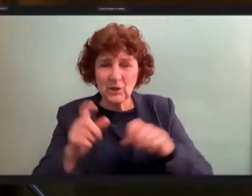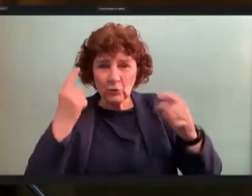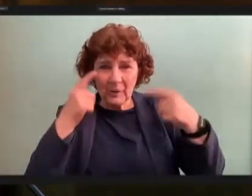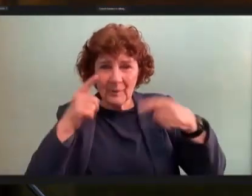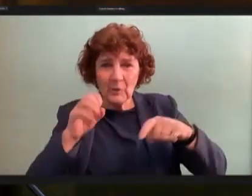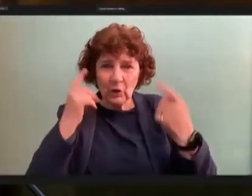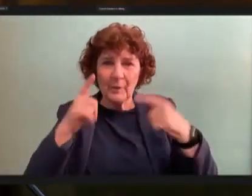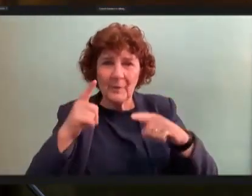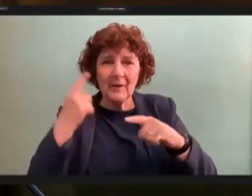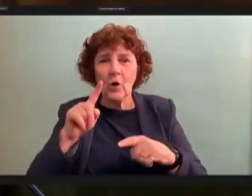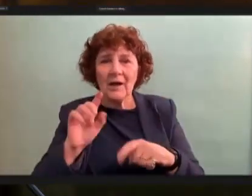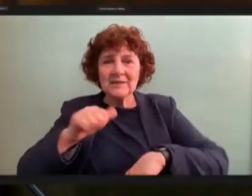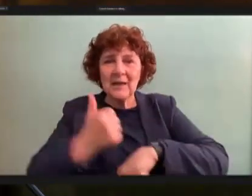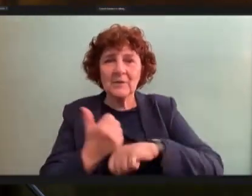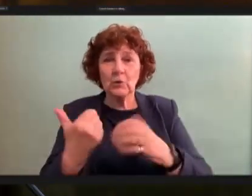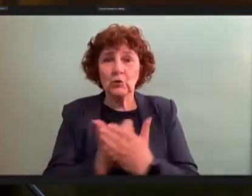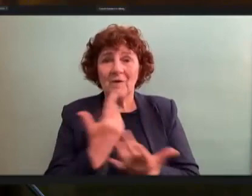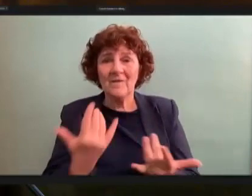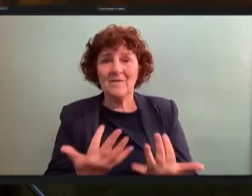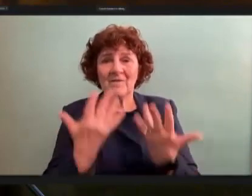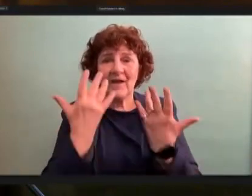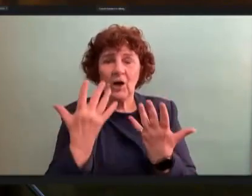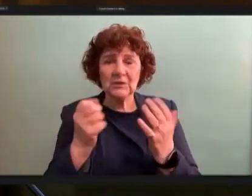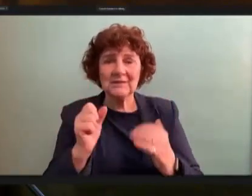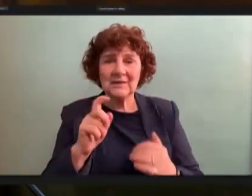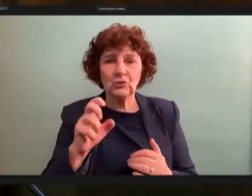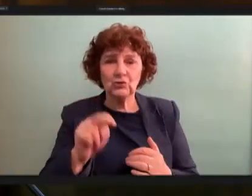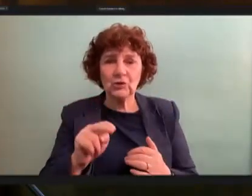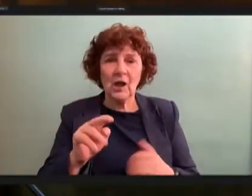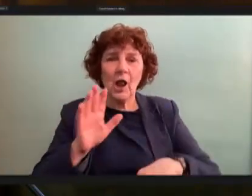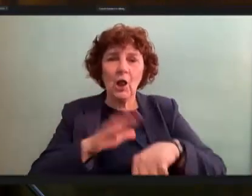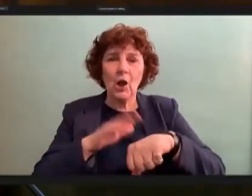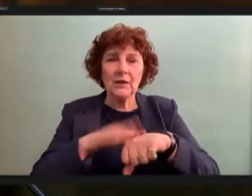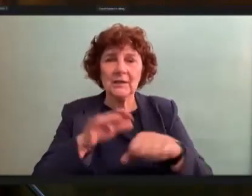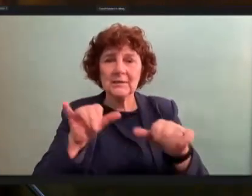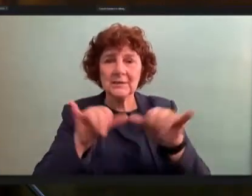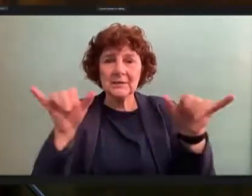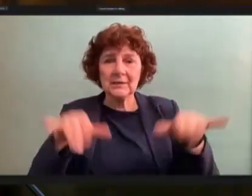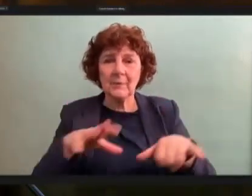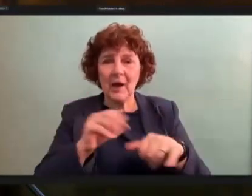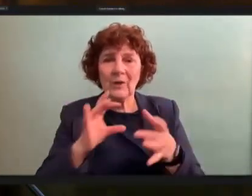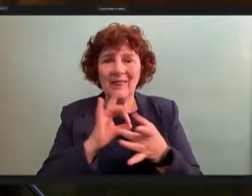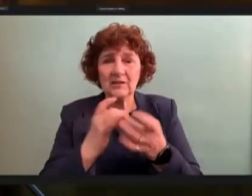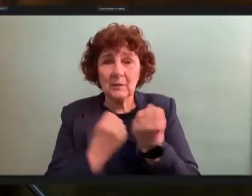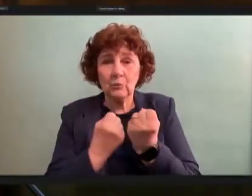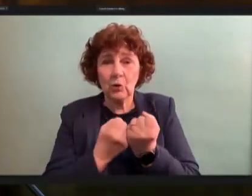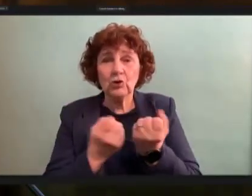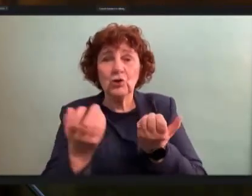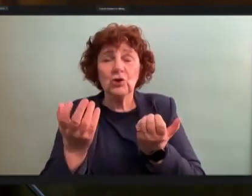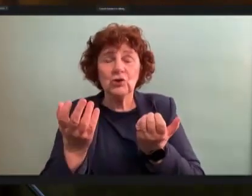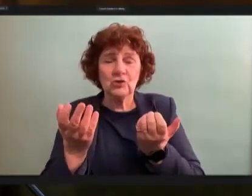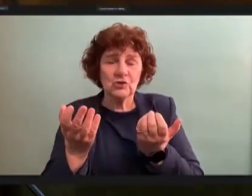new fire station alerting system and related support services by increasing the approved amount by